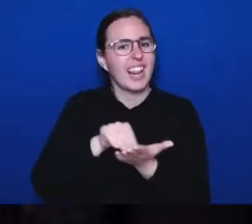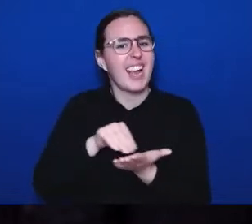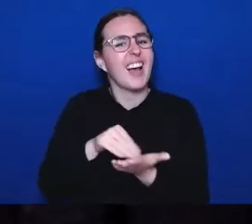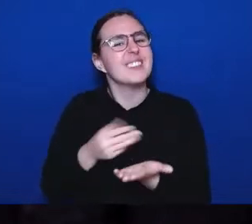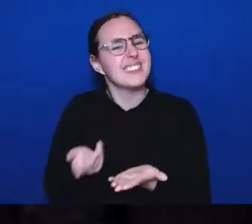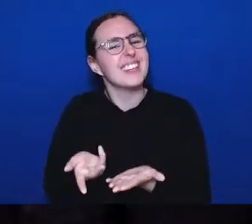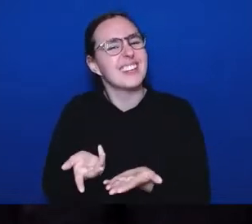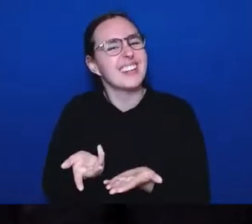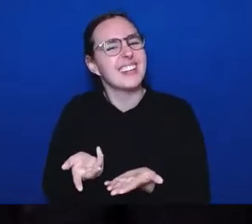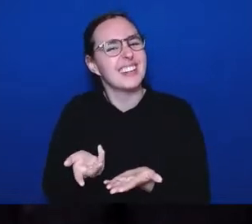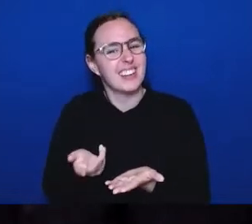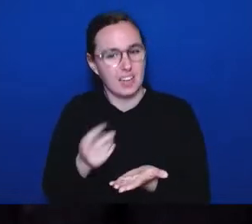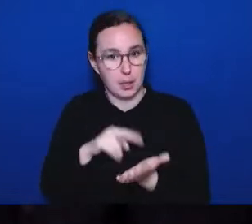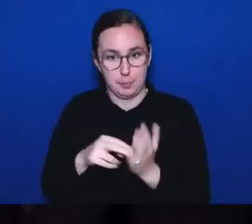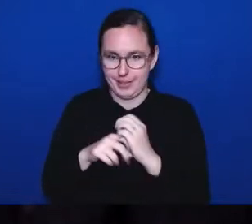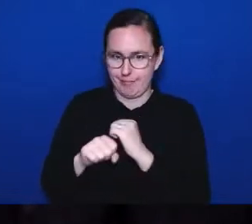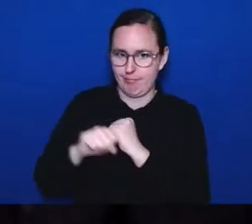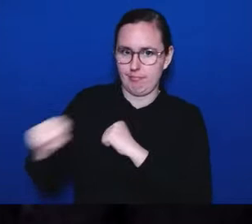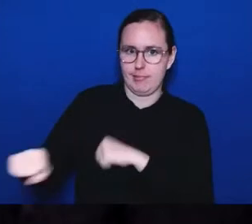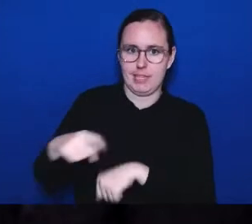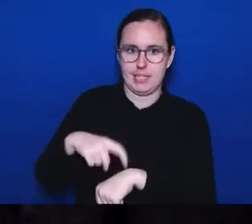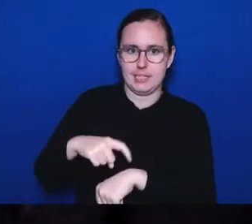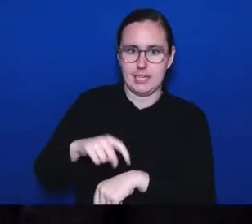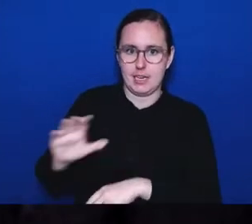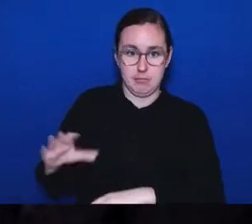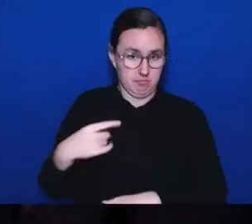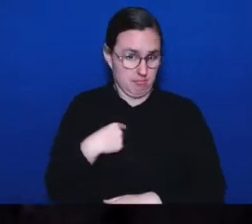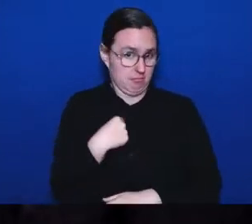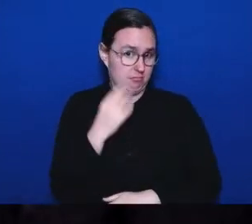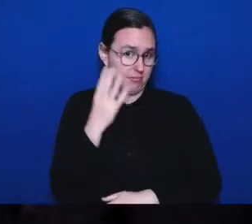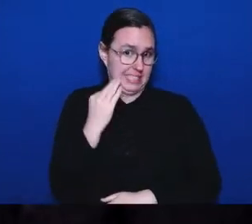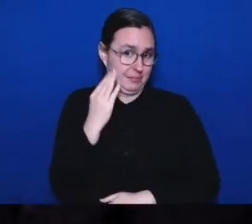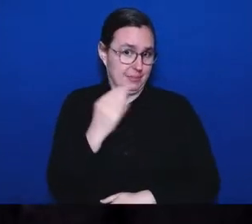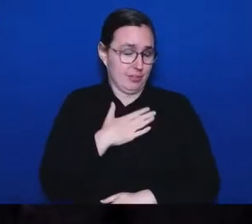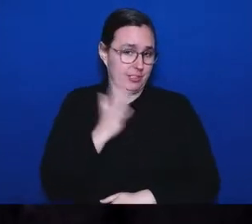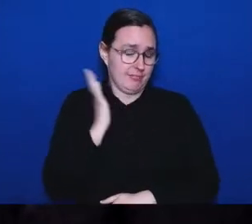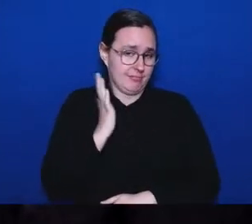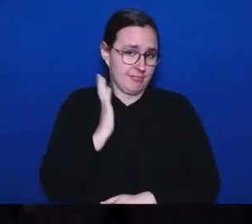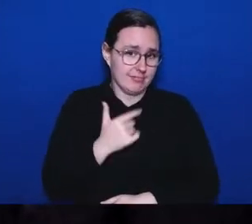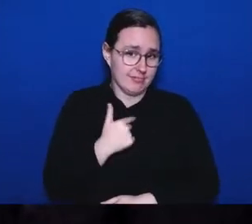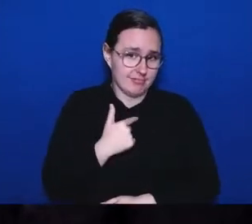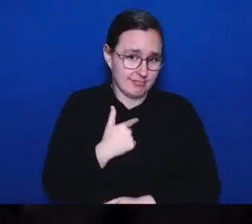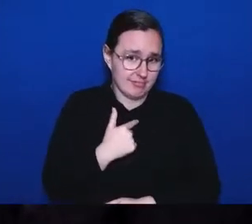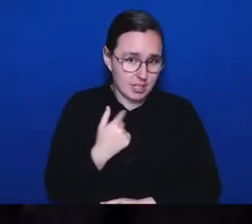them. And to be able to be compensated for a block of time and to be able to